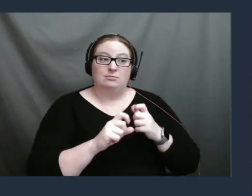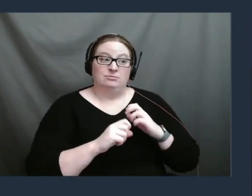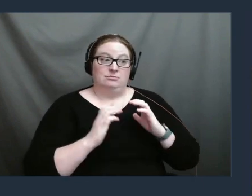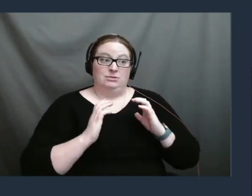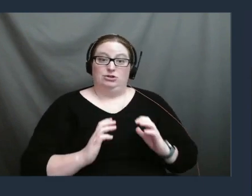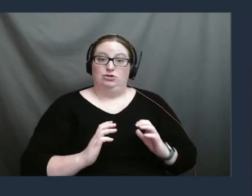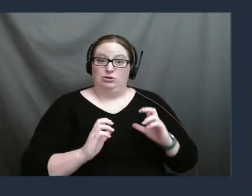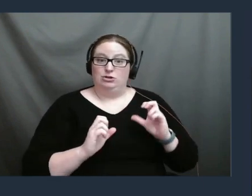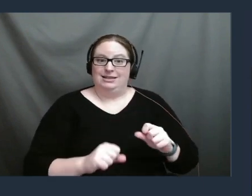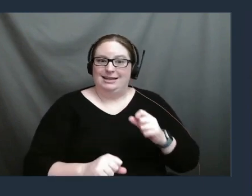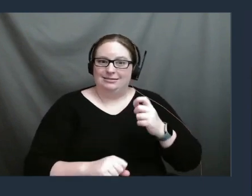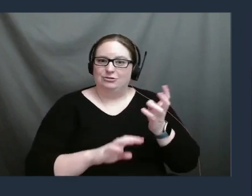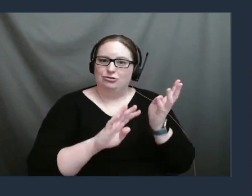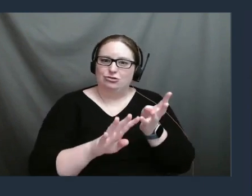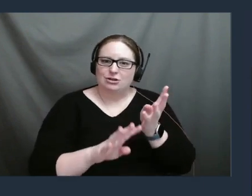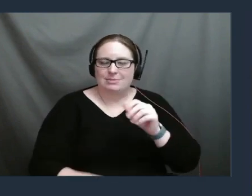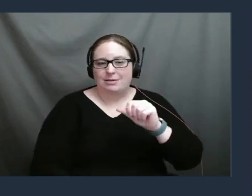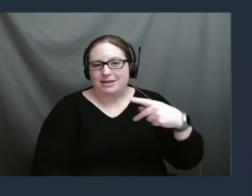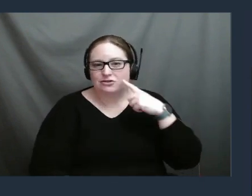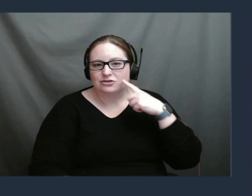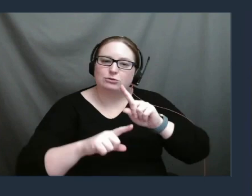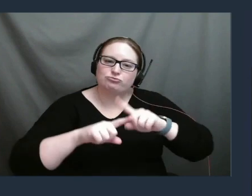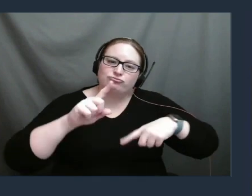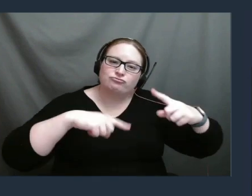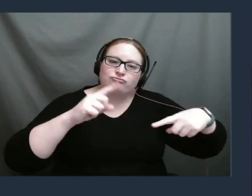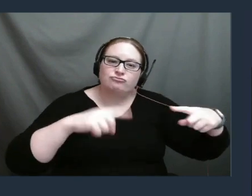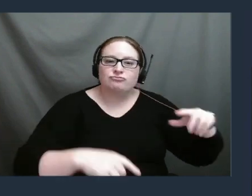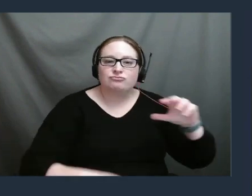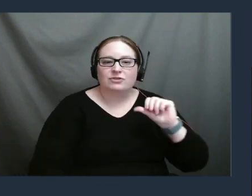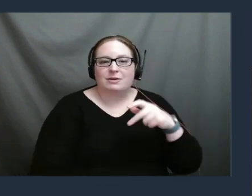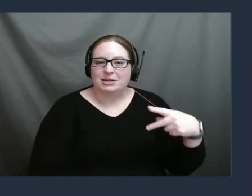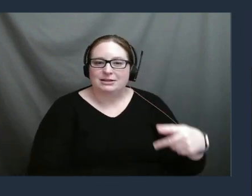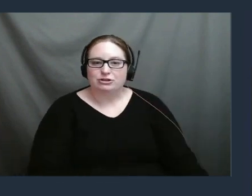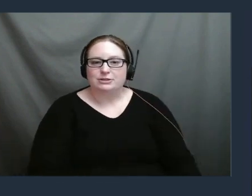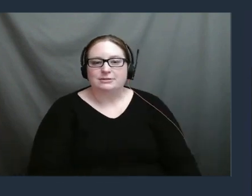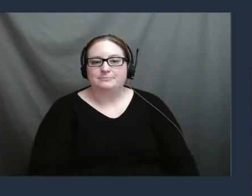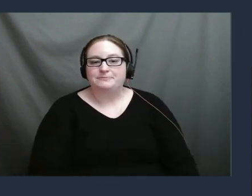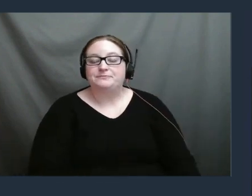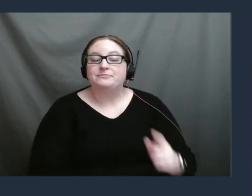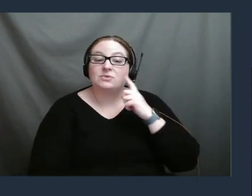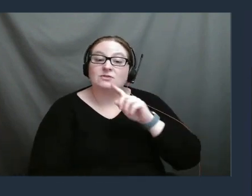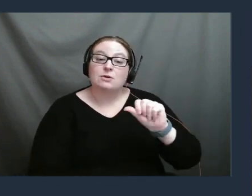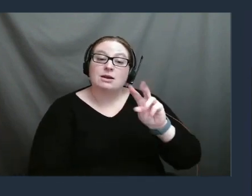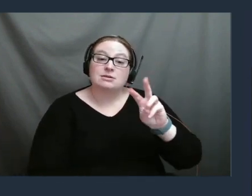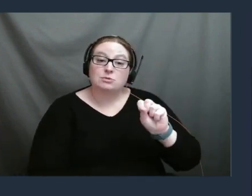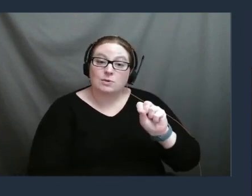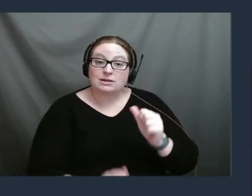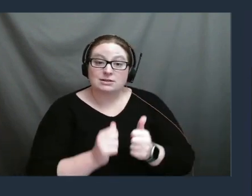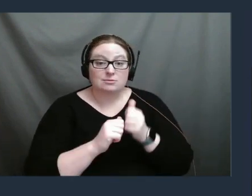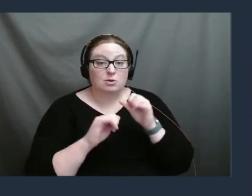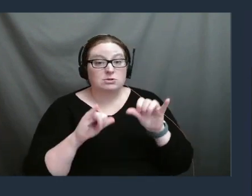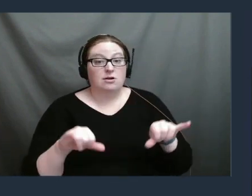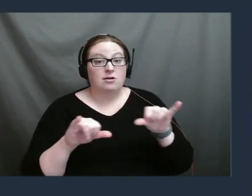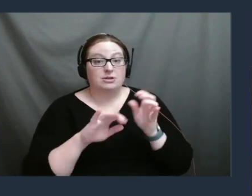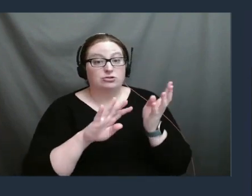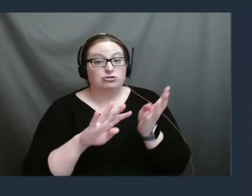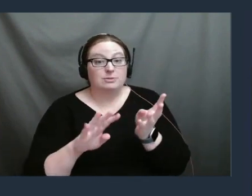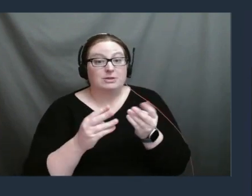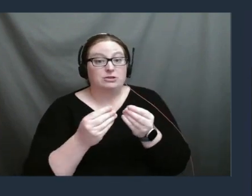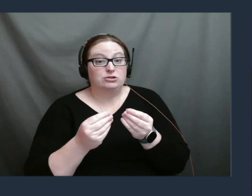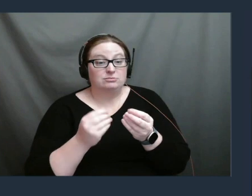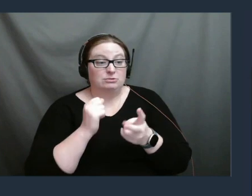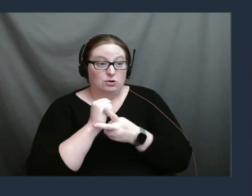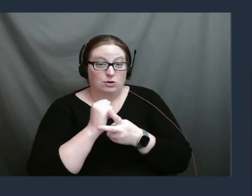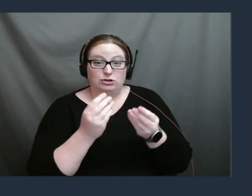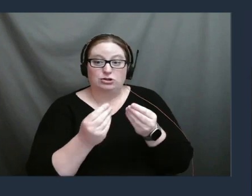processing applications or a wide variety of destinations. On AWS, the most common streaming storage solutions are